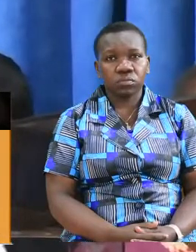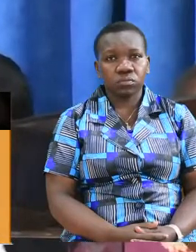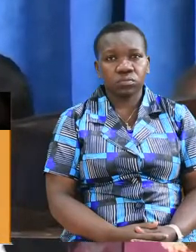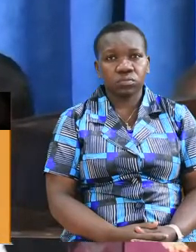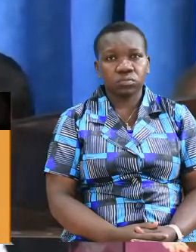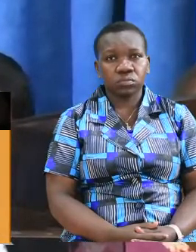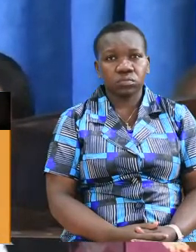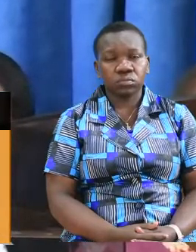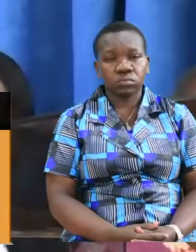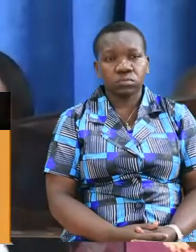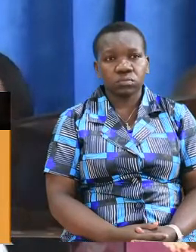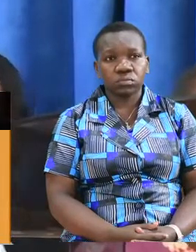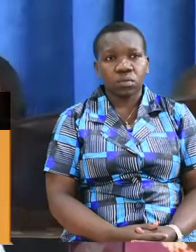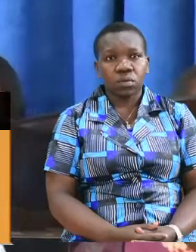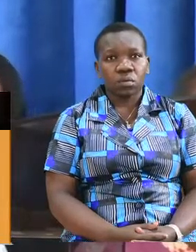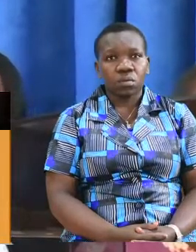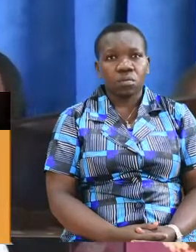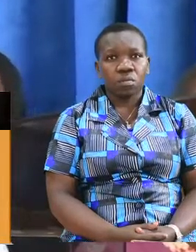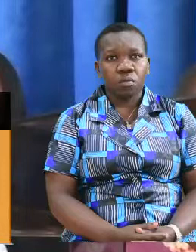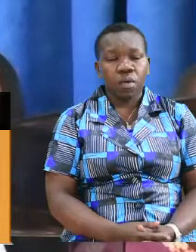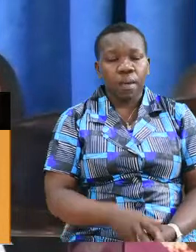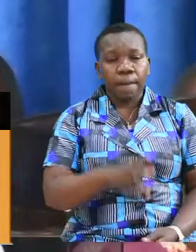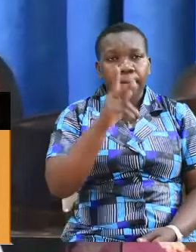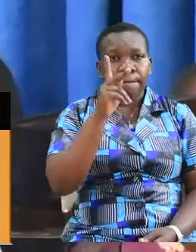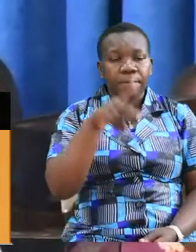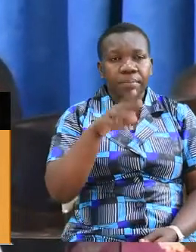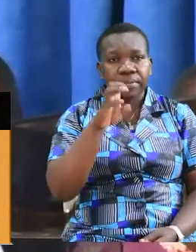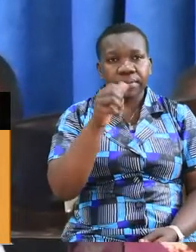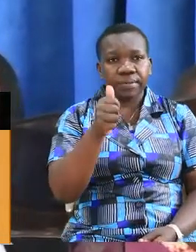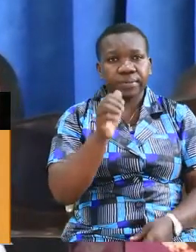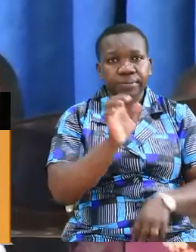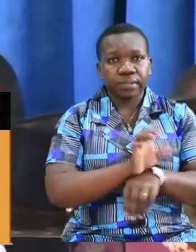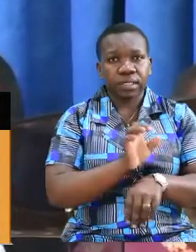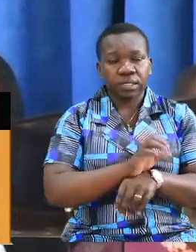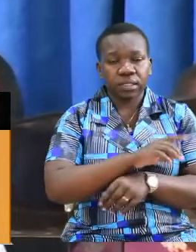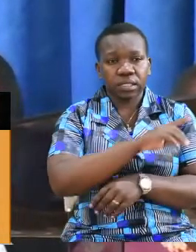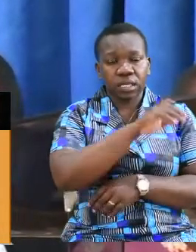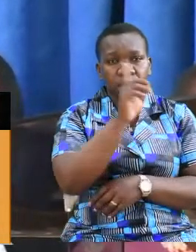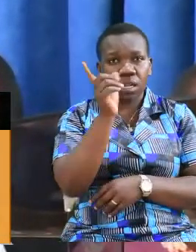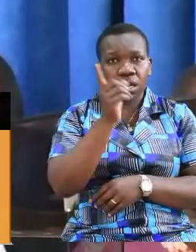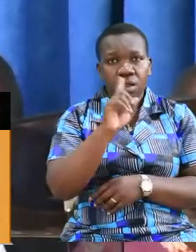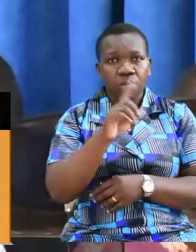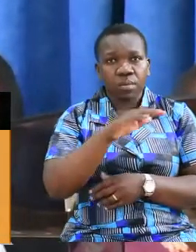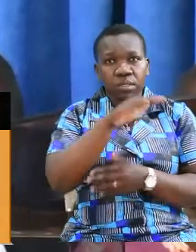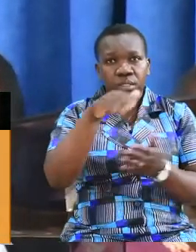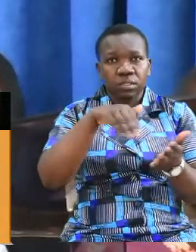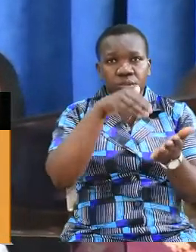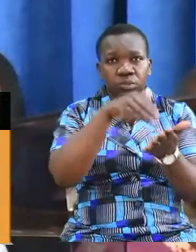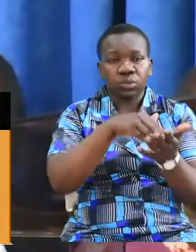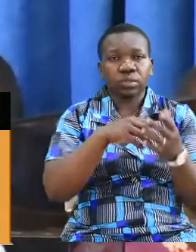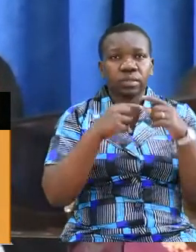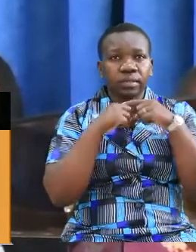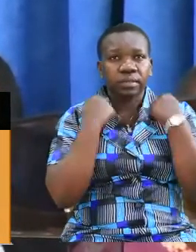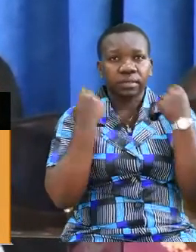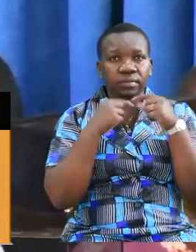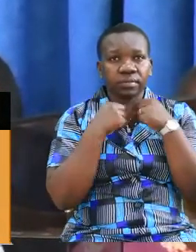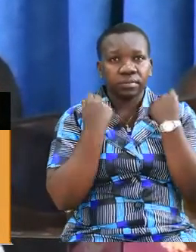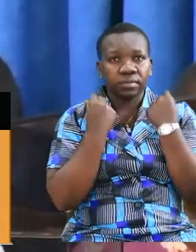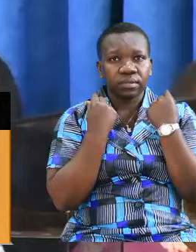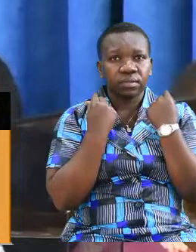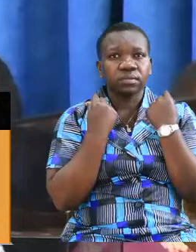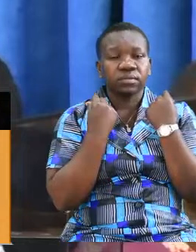Presbyterian Church of East Africa, Nairobi Central. Edict for the induction of Reverend Edward Kikara